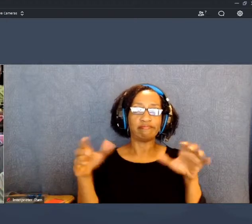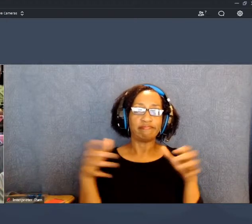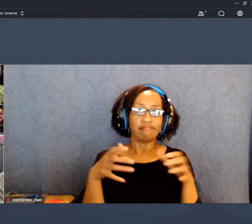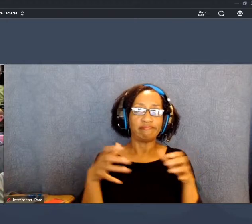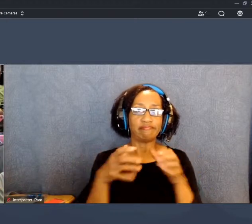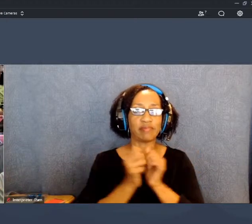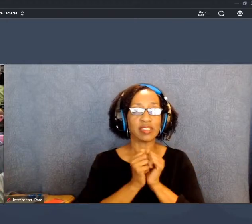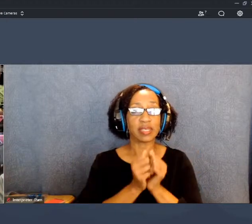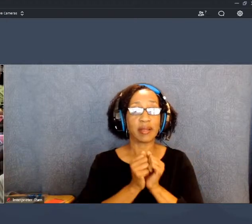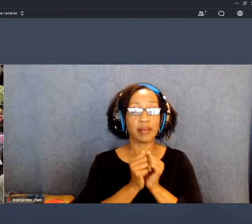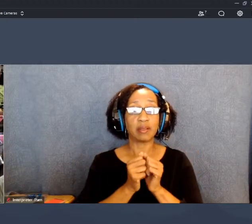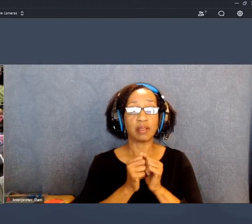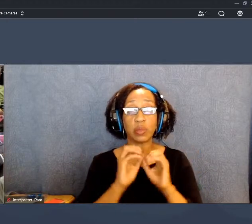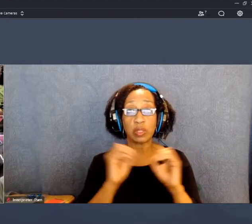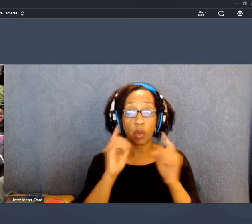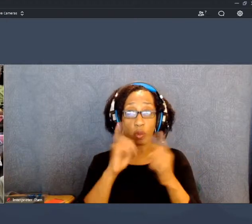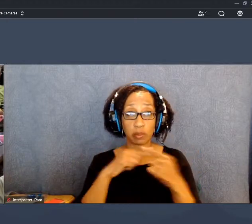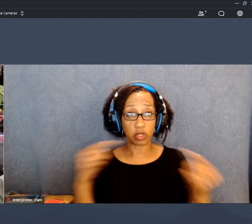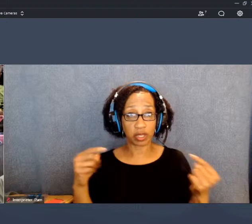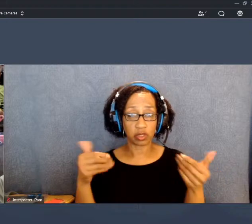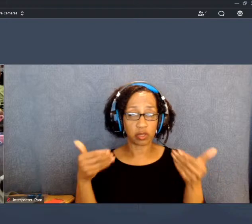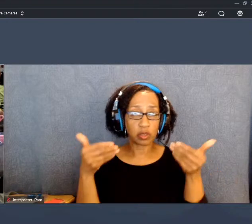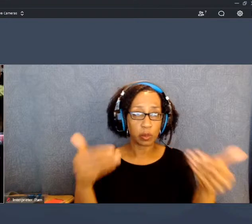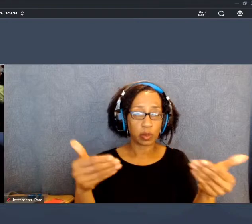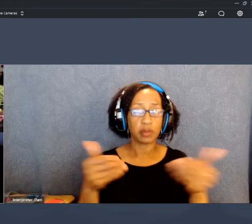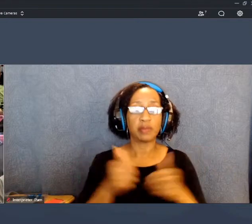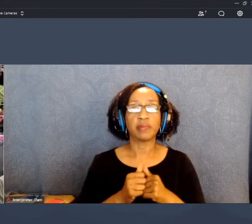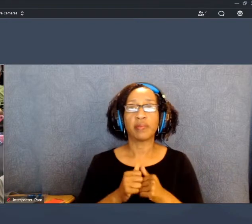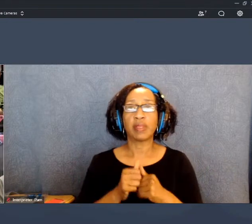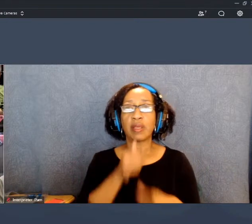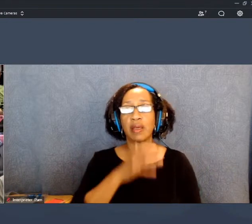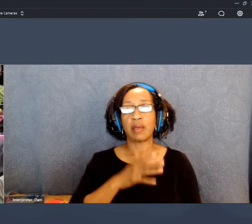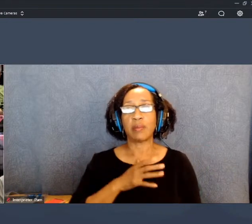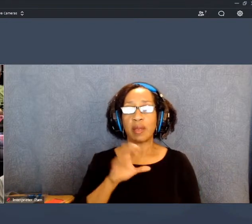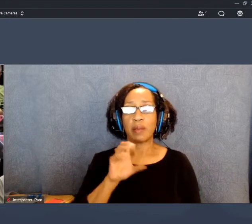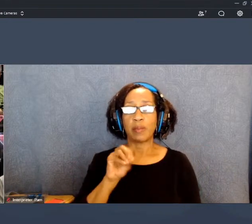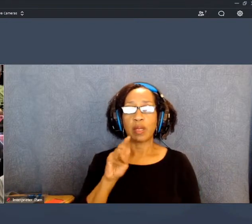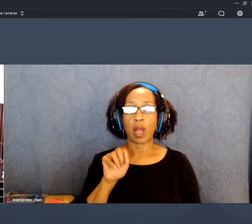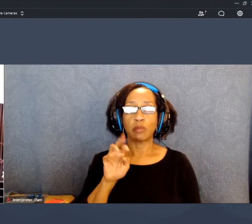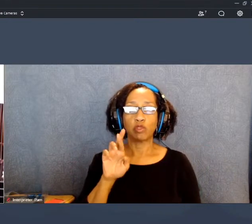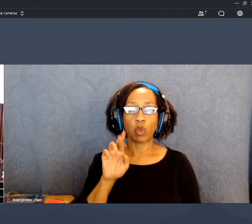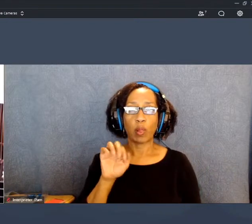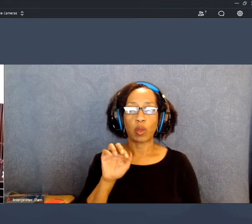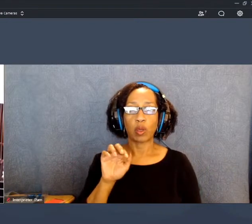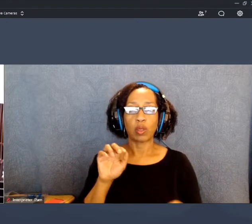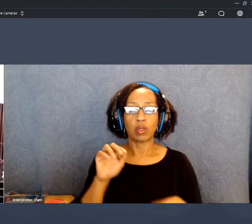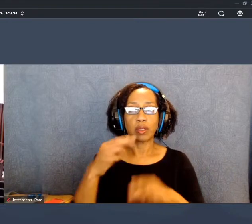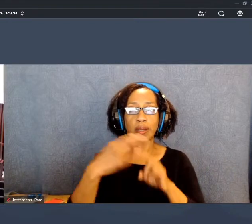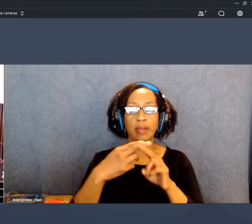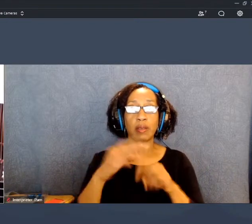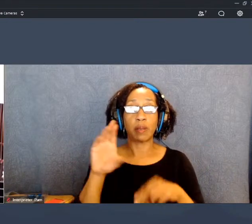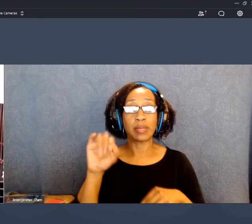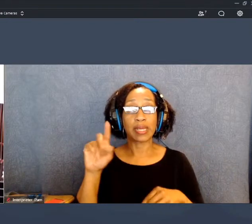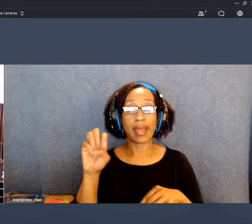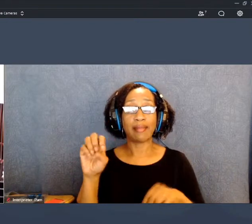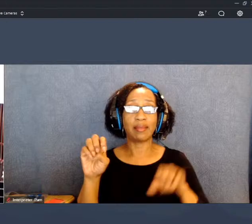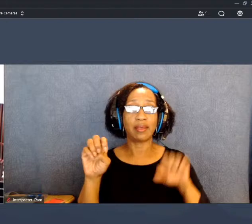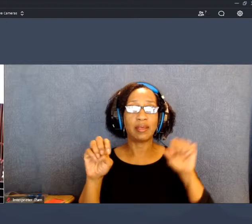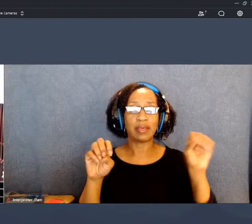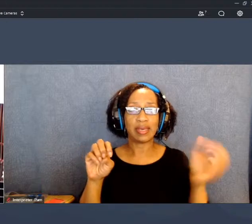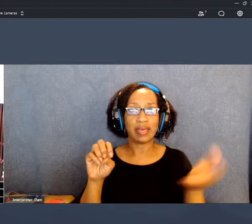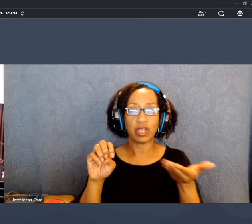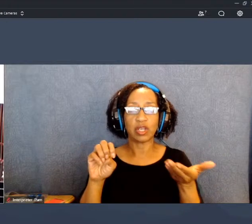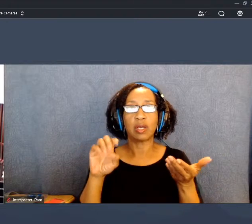Without objection, so moved. Madam Comptroller, please call the roll. Canale. Here. Carlisle.